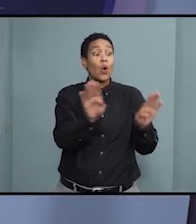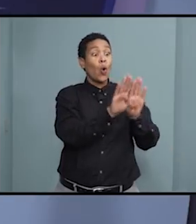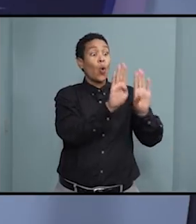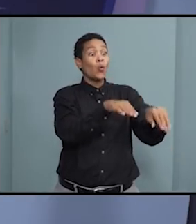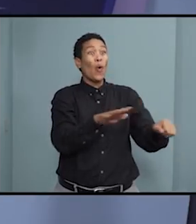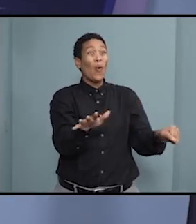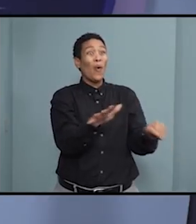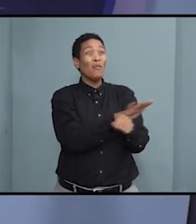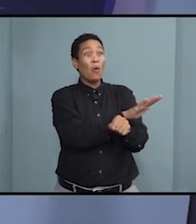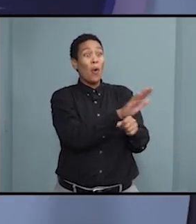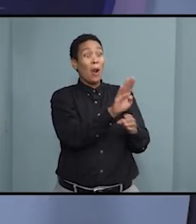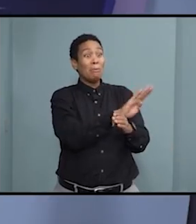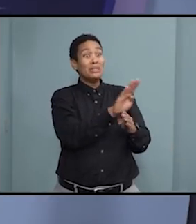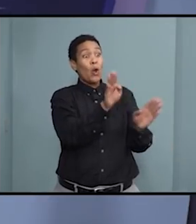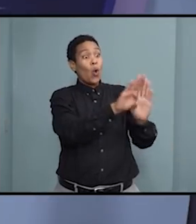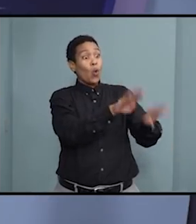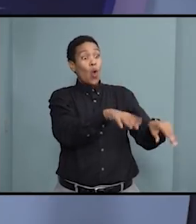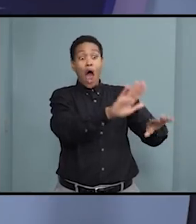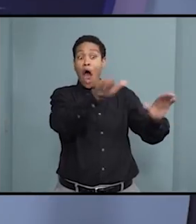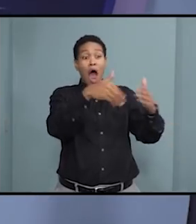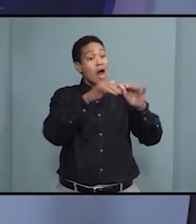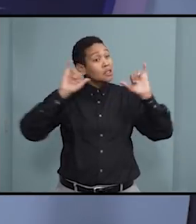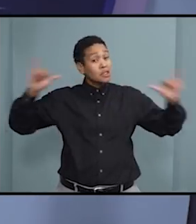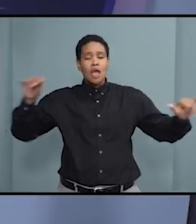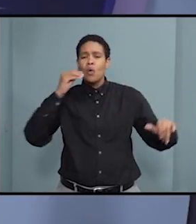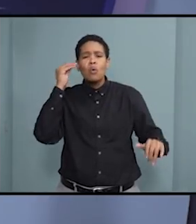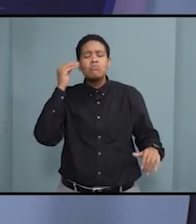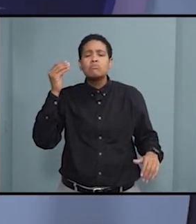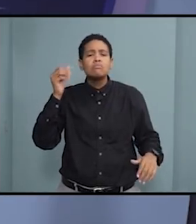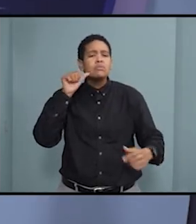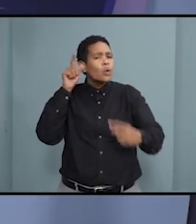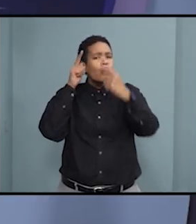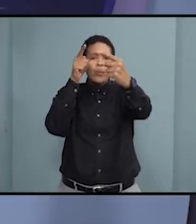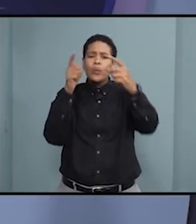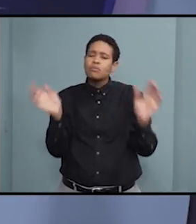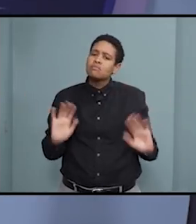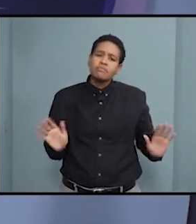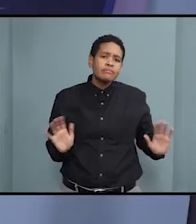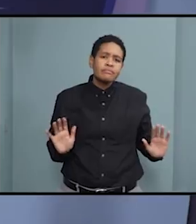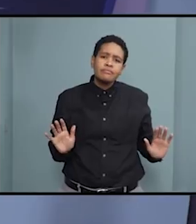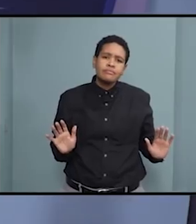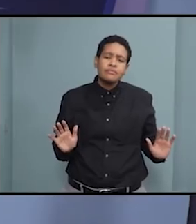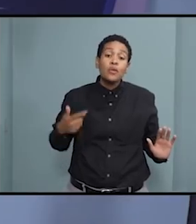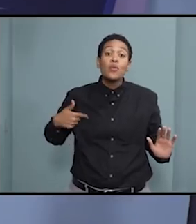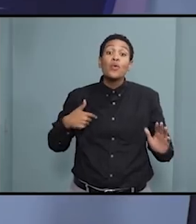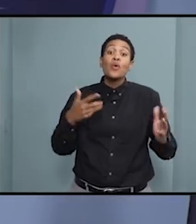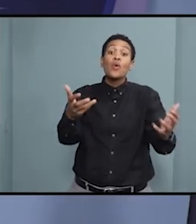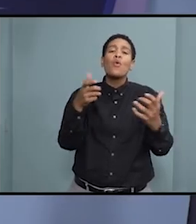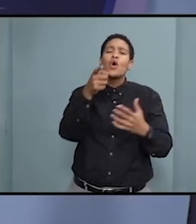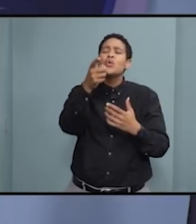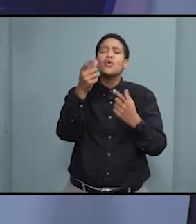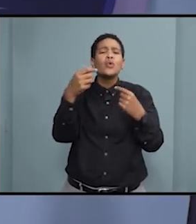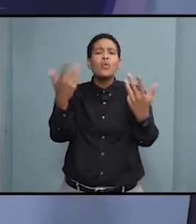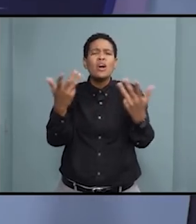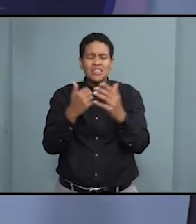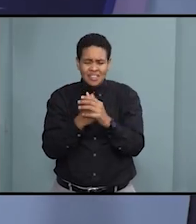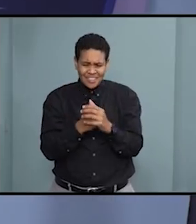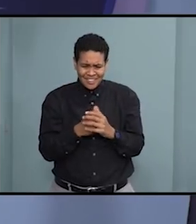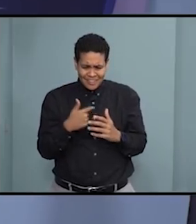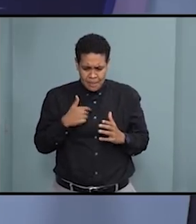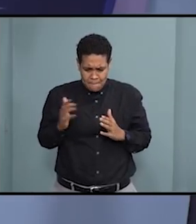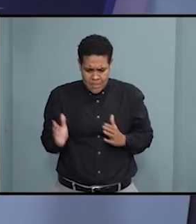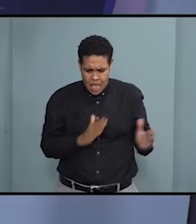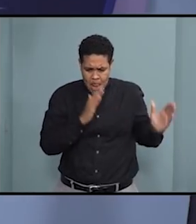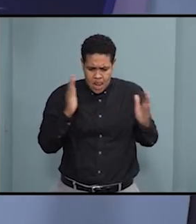lockdown. That is not what we want to do. We want you to, in your